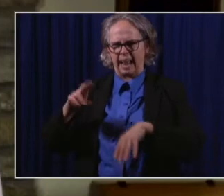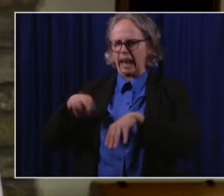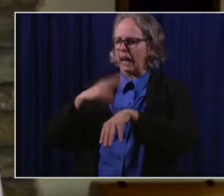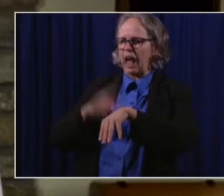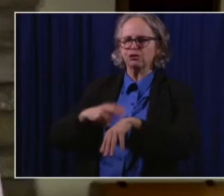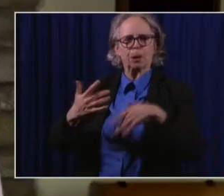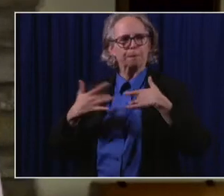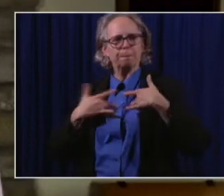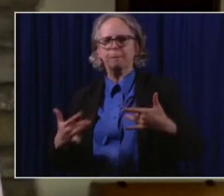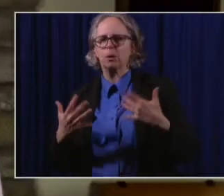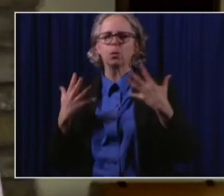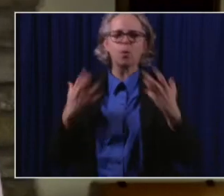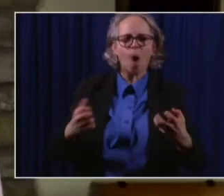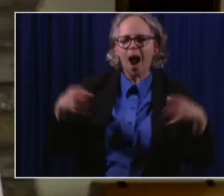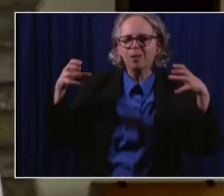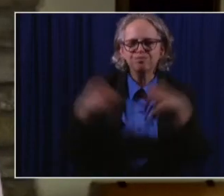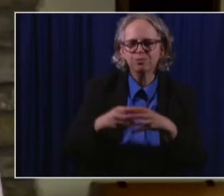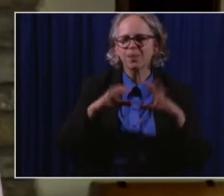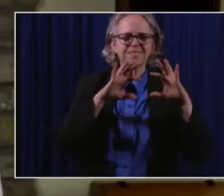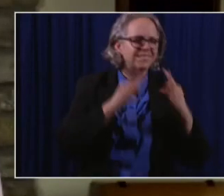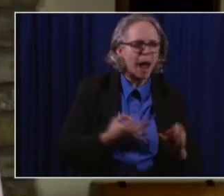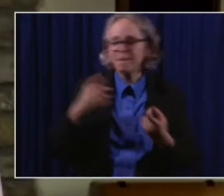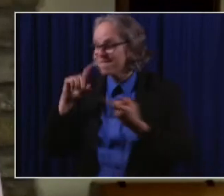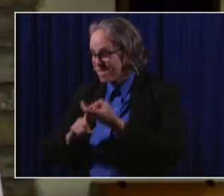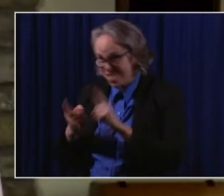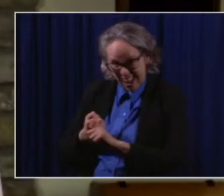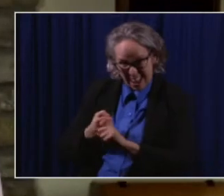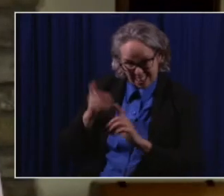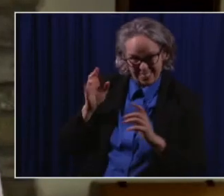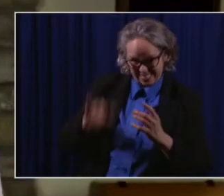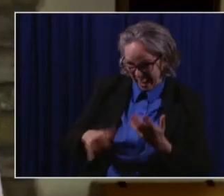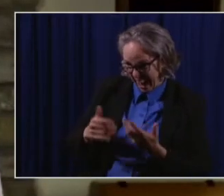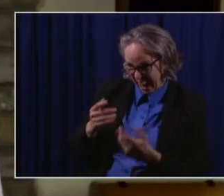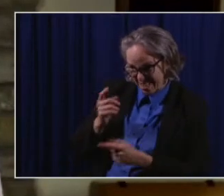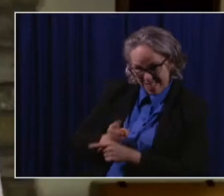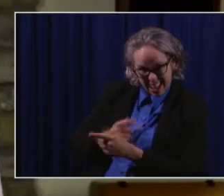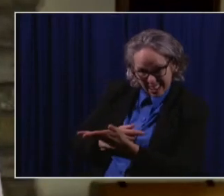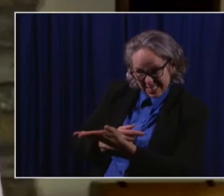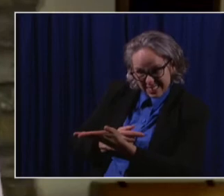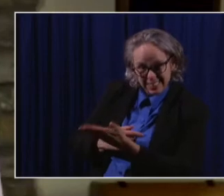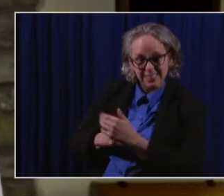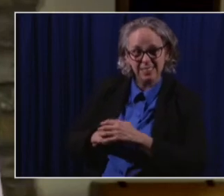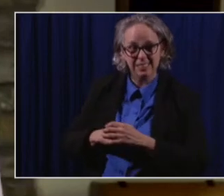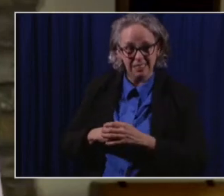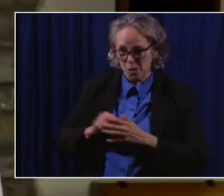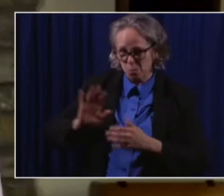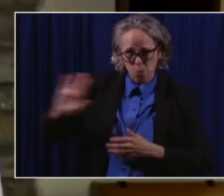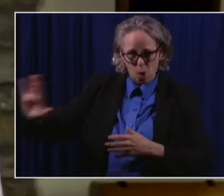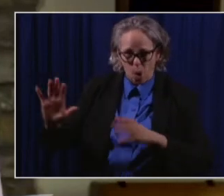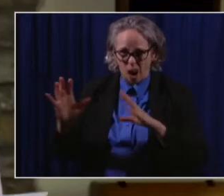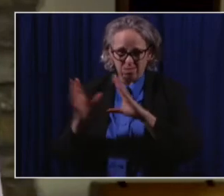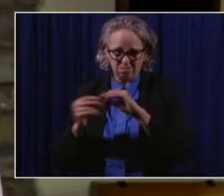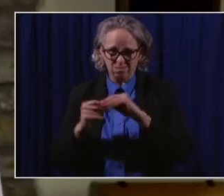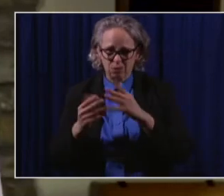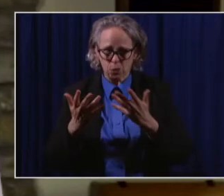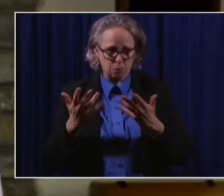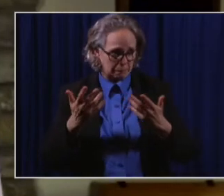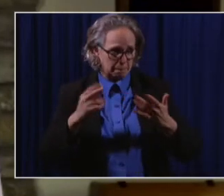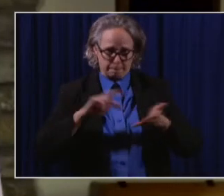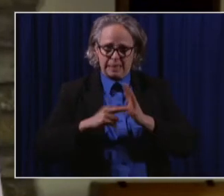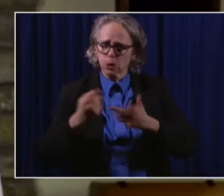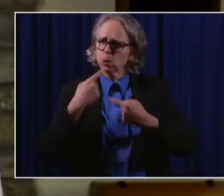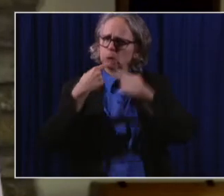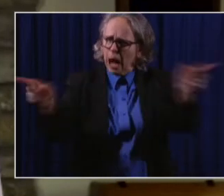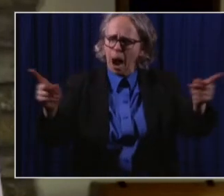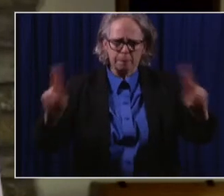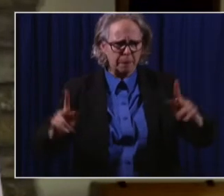friends. That's right. And it sounds like your message is you can still do a lot of this, but you just got to be